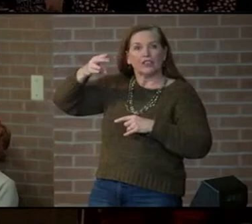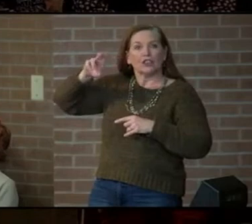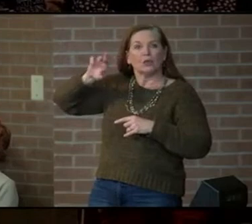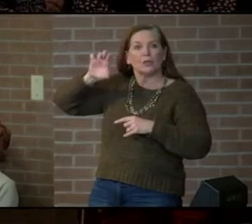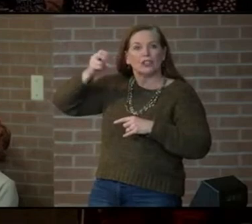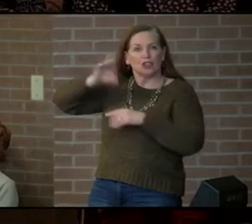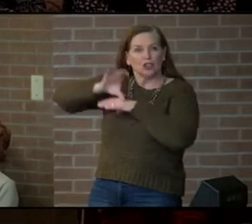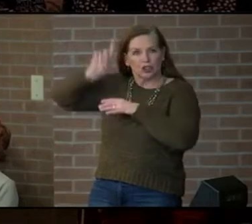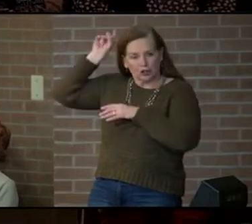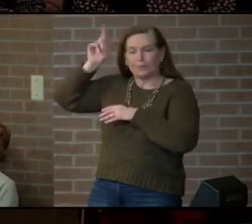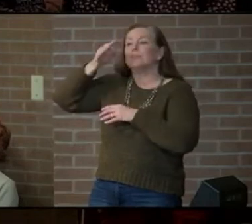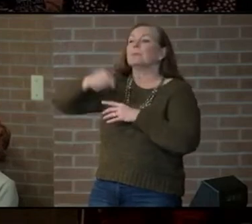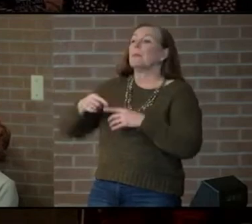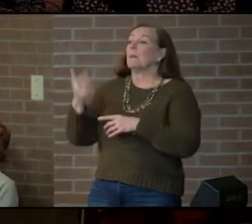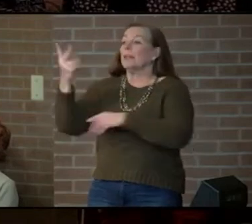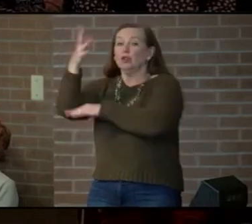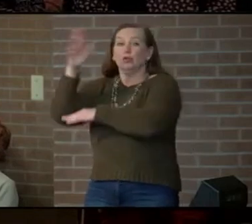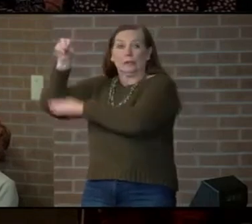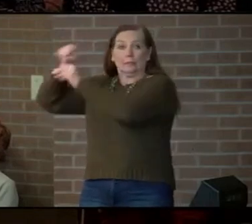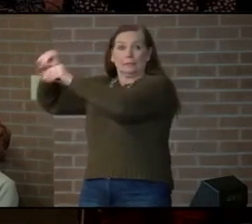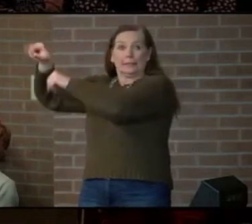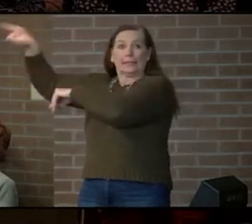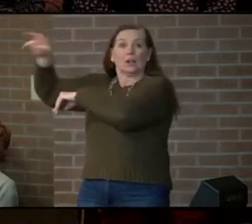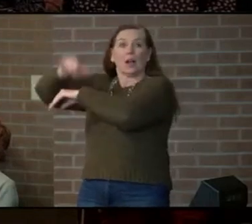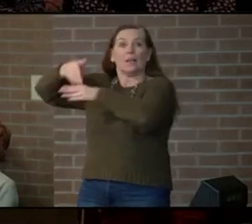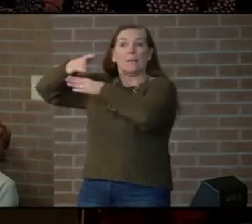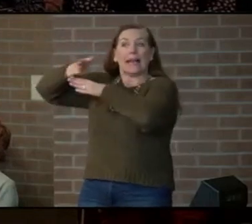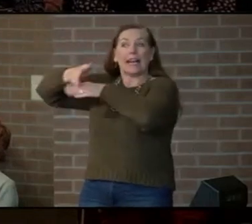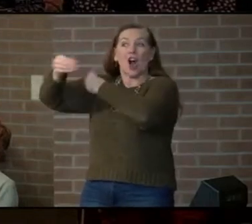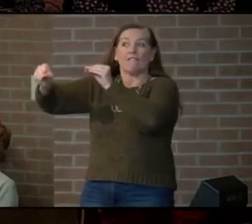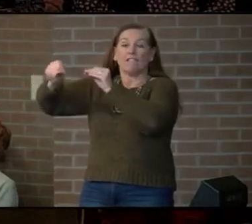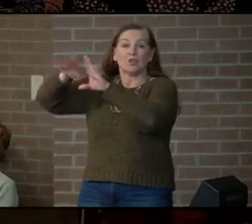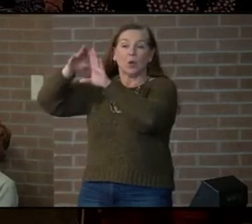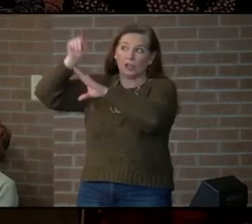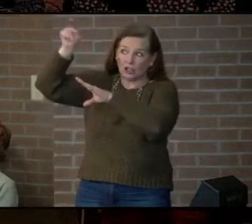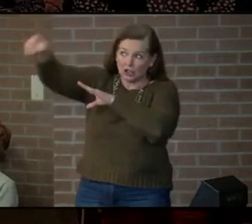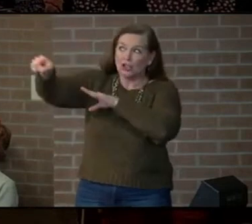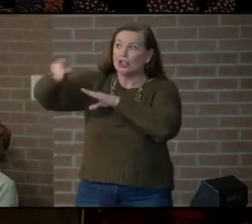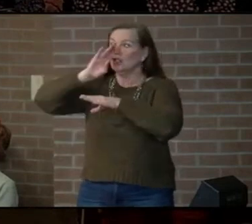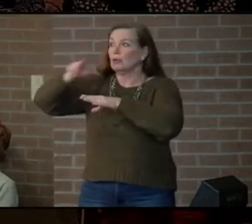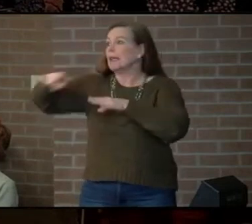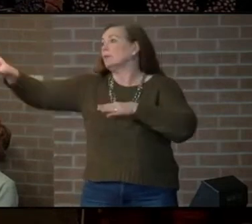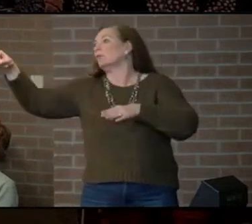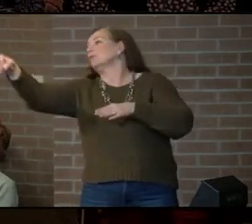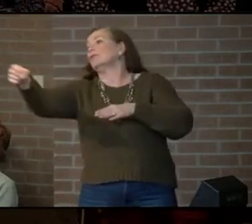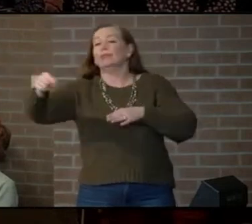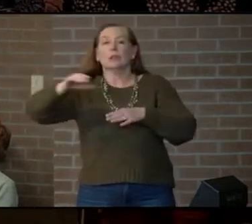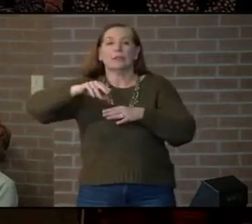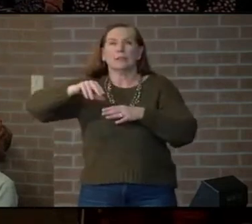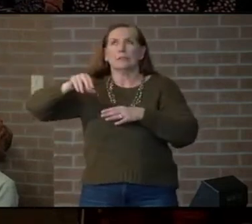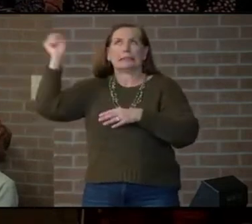street. There are 2 trees that are planted by the main office doors right over here. If you go straight down the sidewalk, kind of northwest